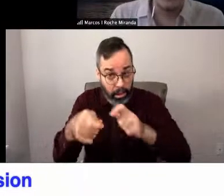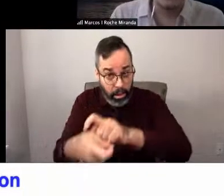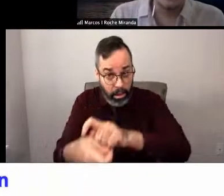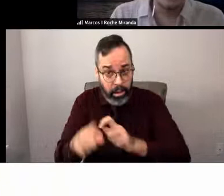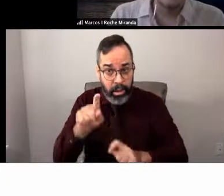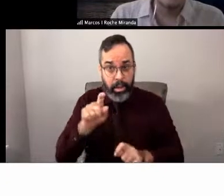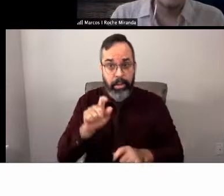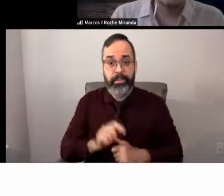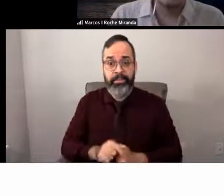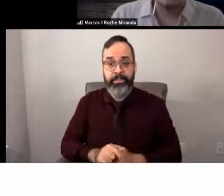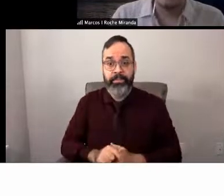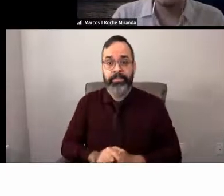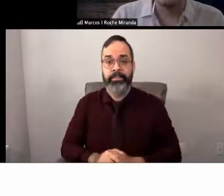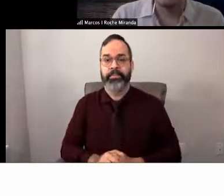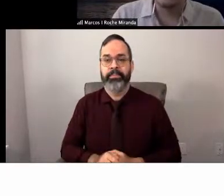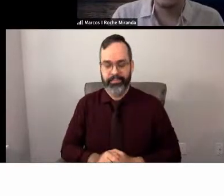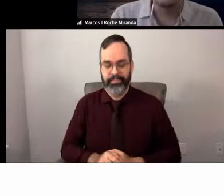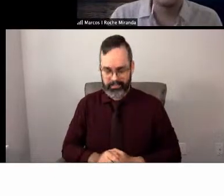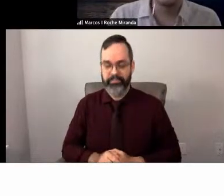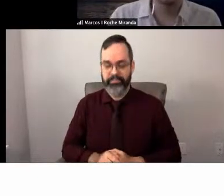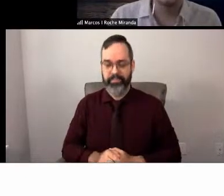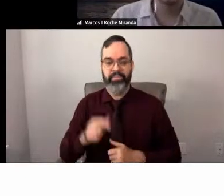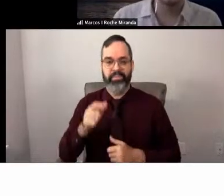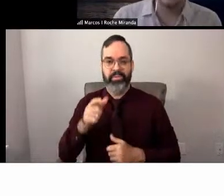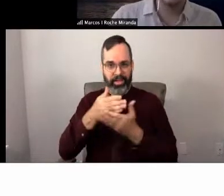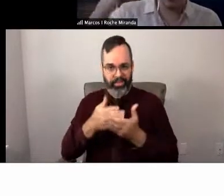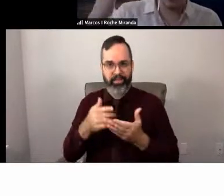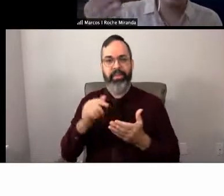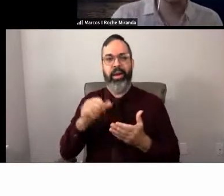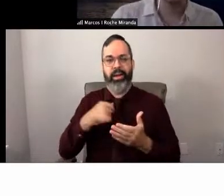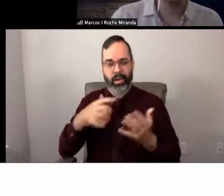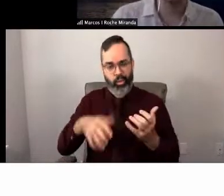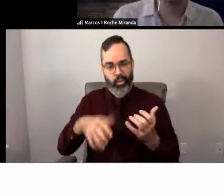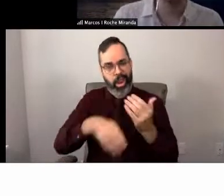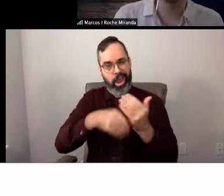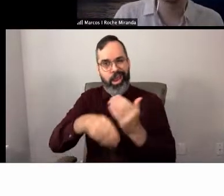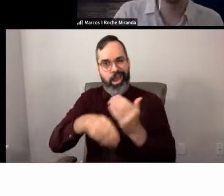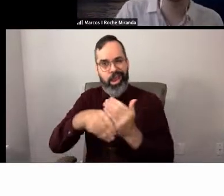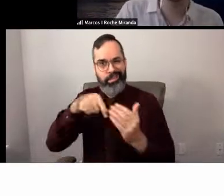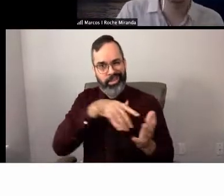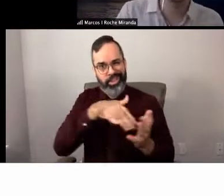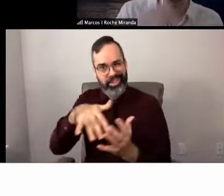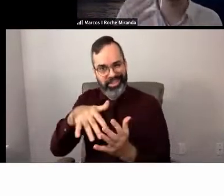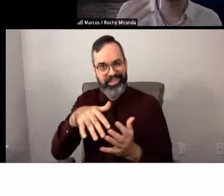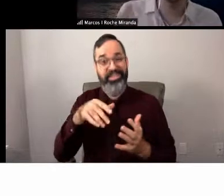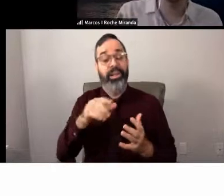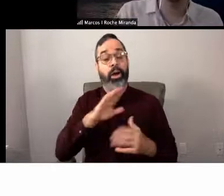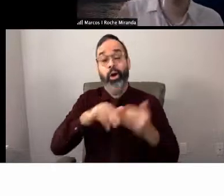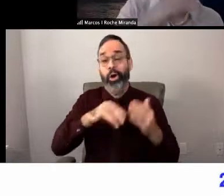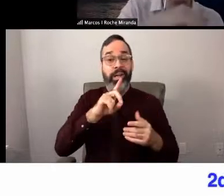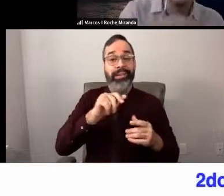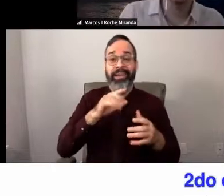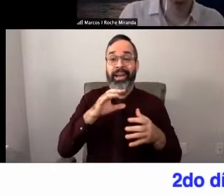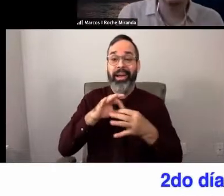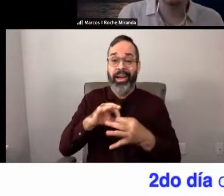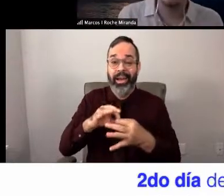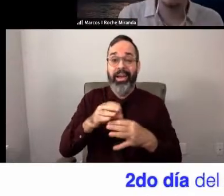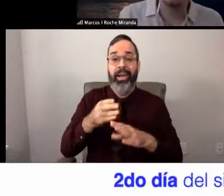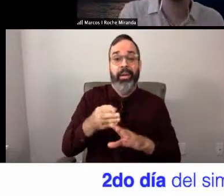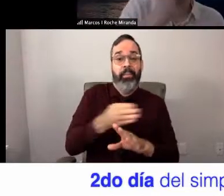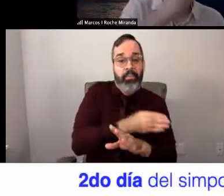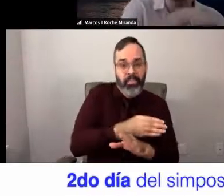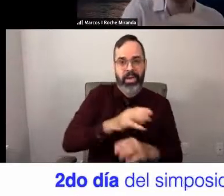Well, it's definitely part of the things I would like to add on to this study, because all of this data is pre-Maria,